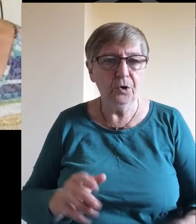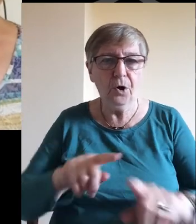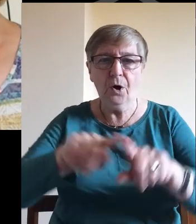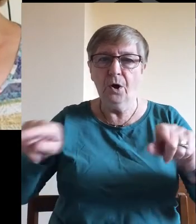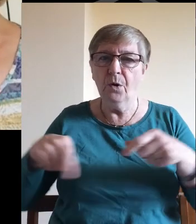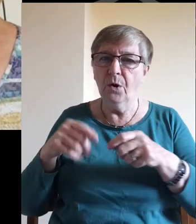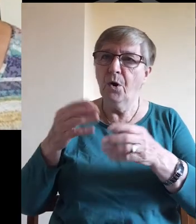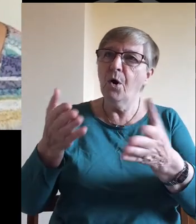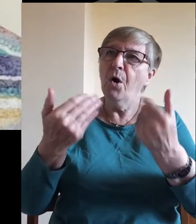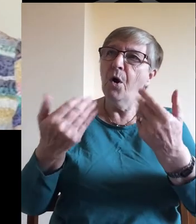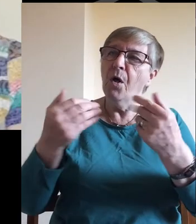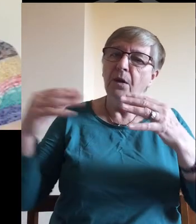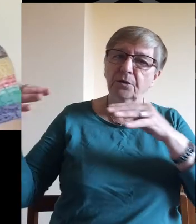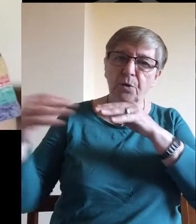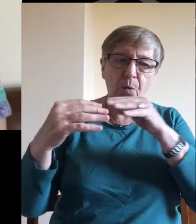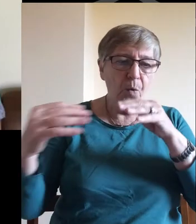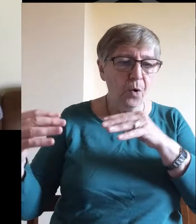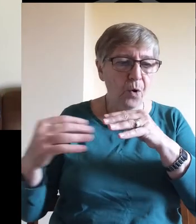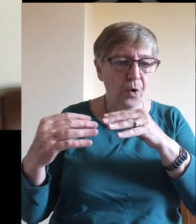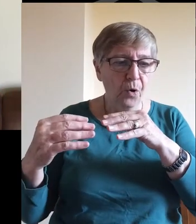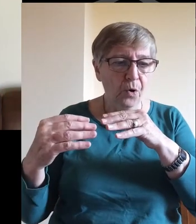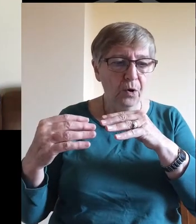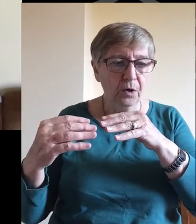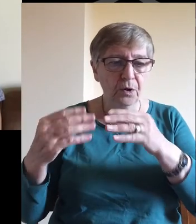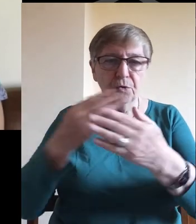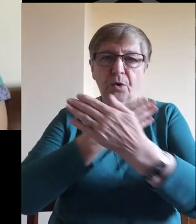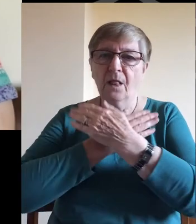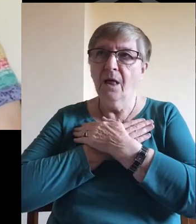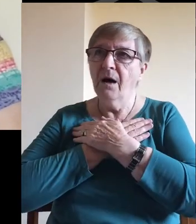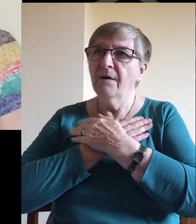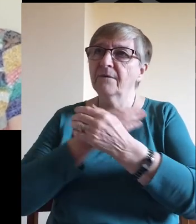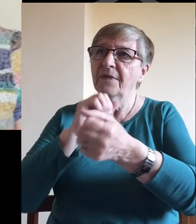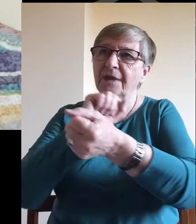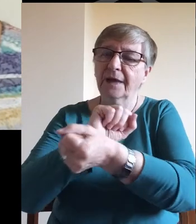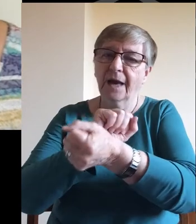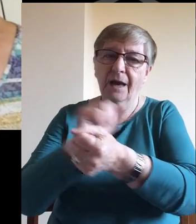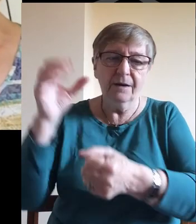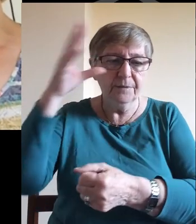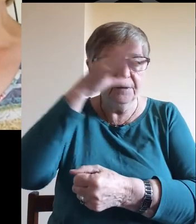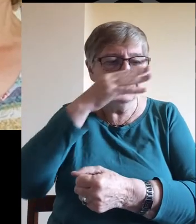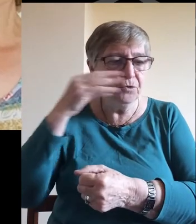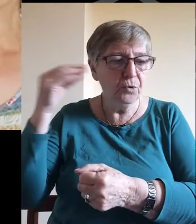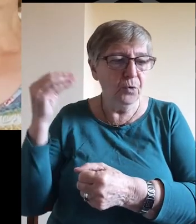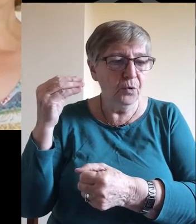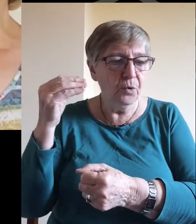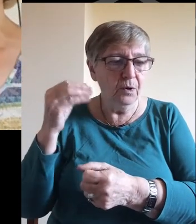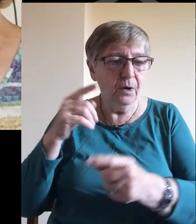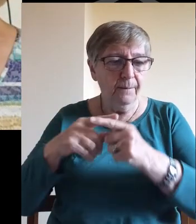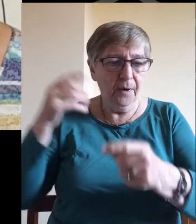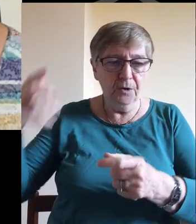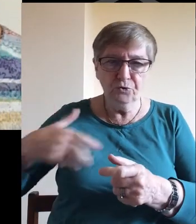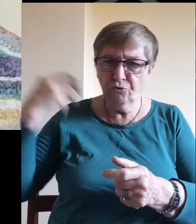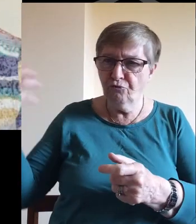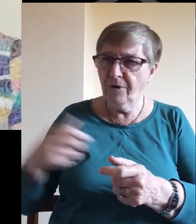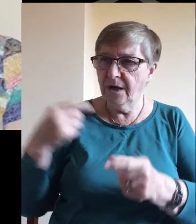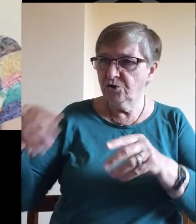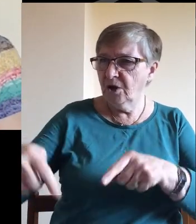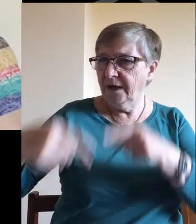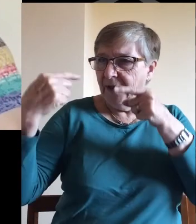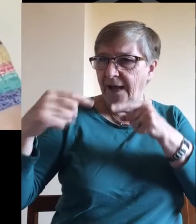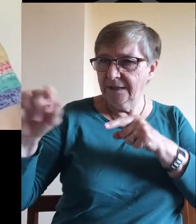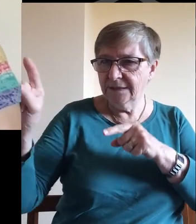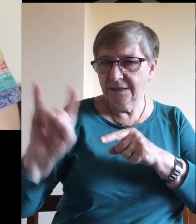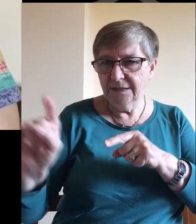Our call to war, to love the captive soul, but to rage against